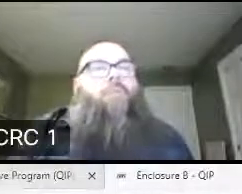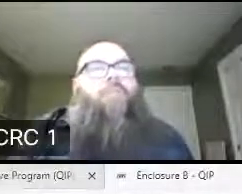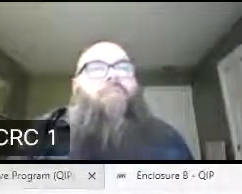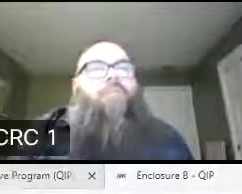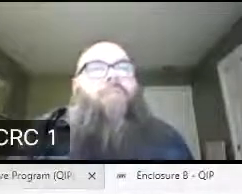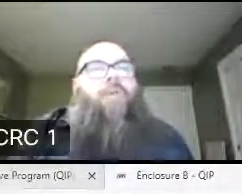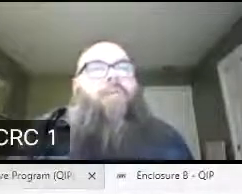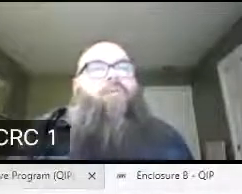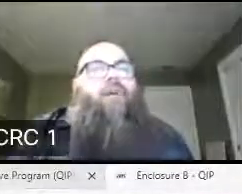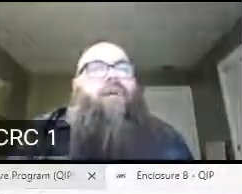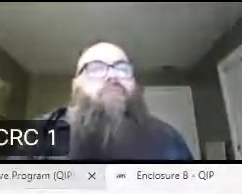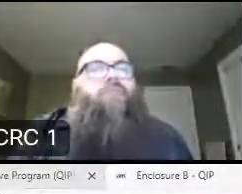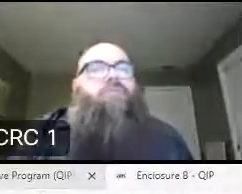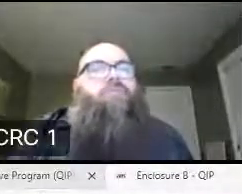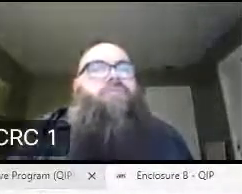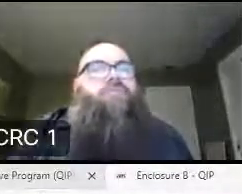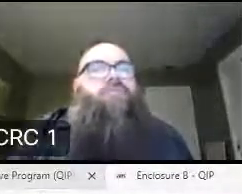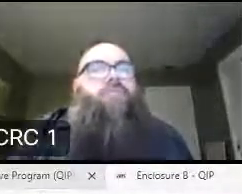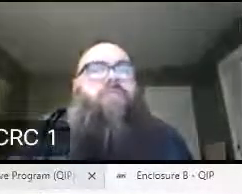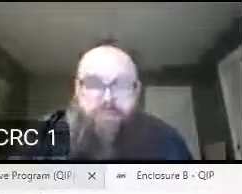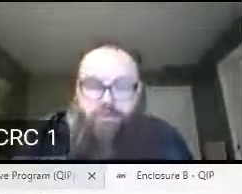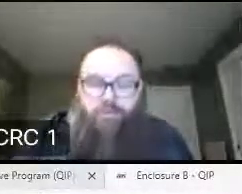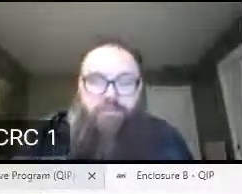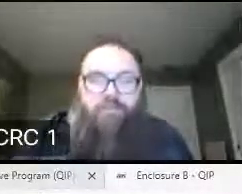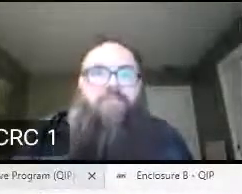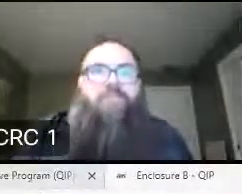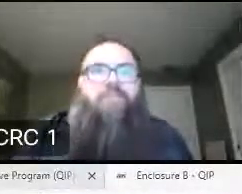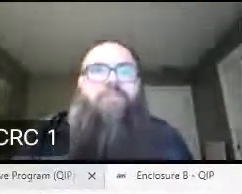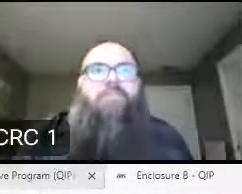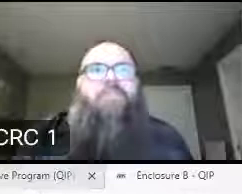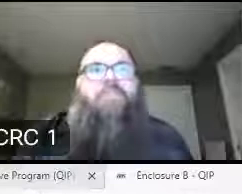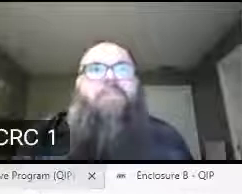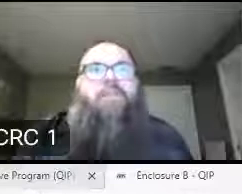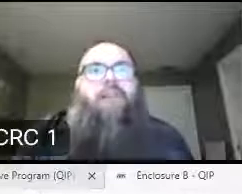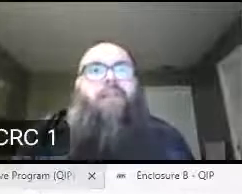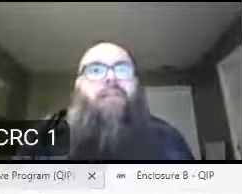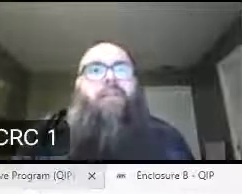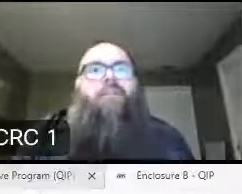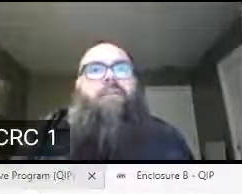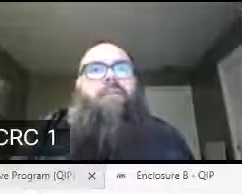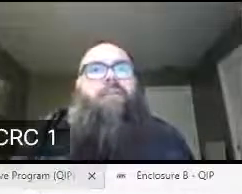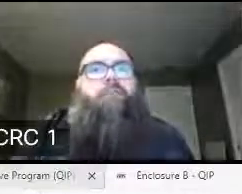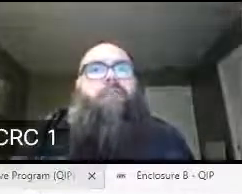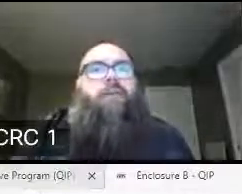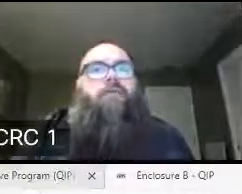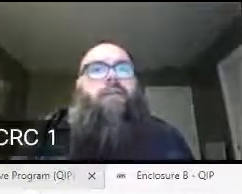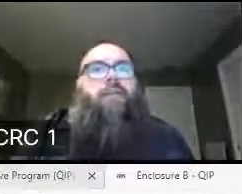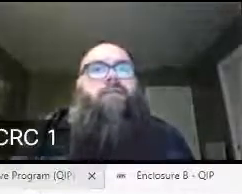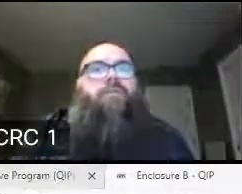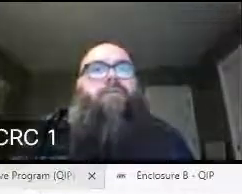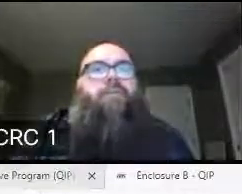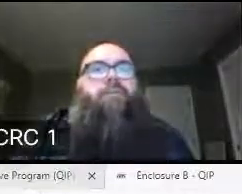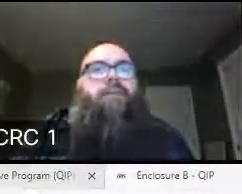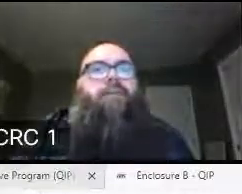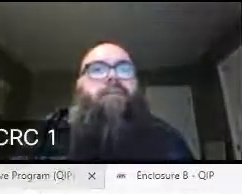your payment, then we might have an issue, and we need you to reach out to your community services specialist and let them know. And